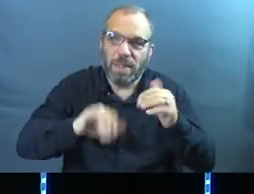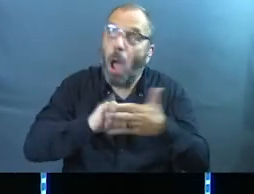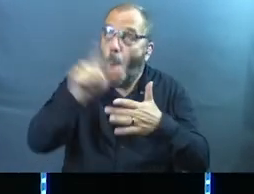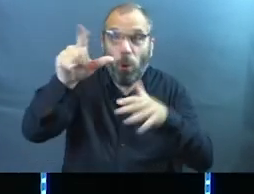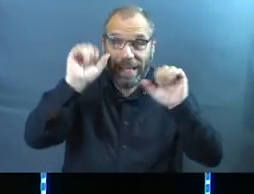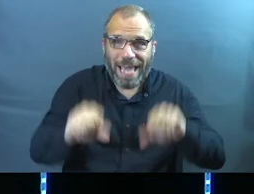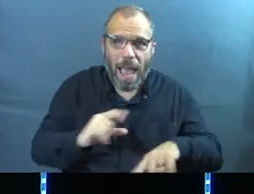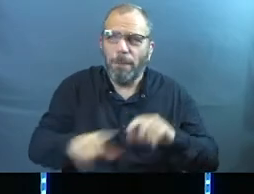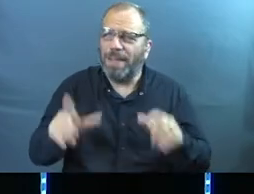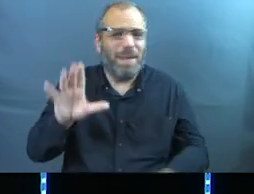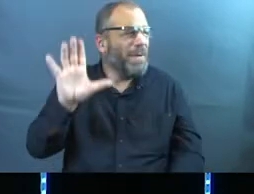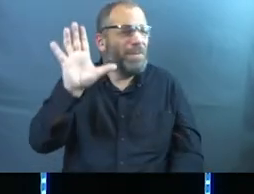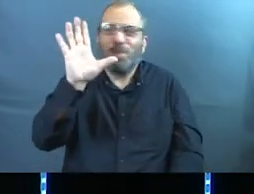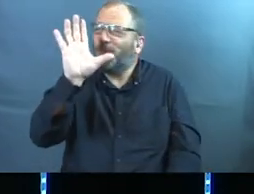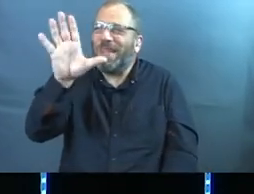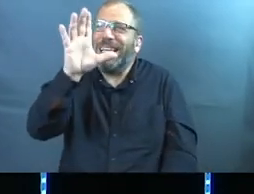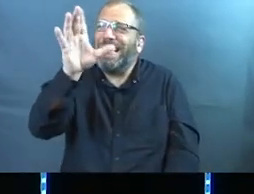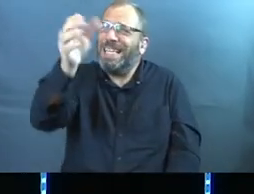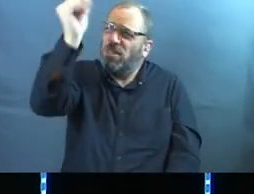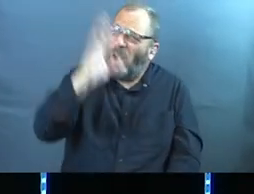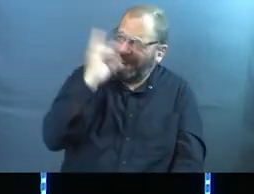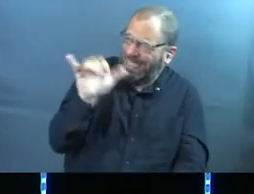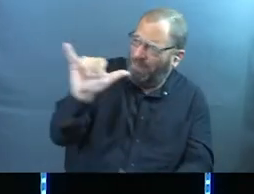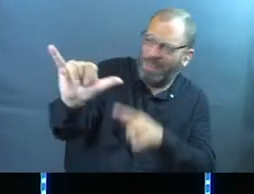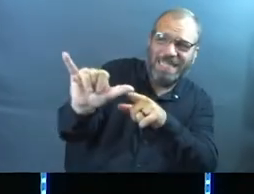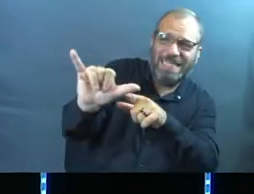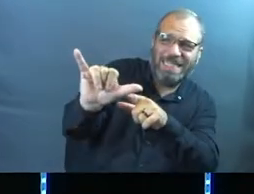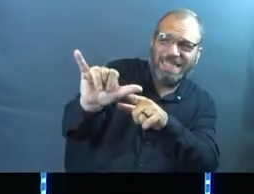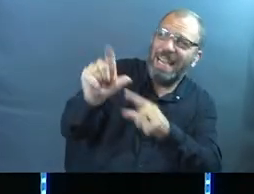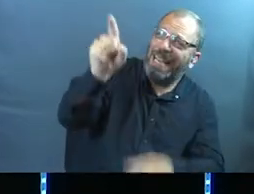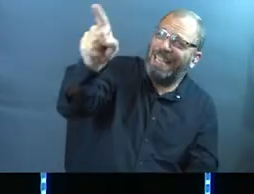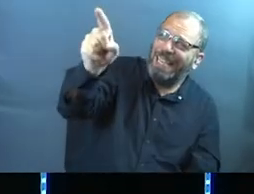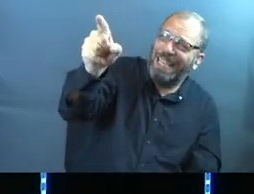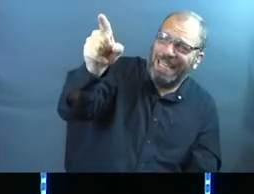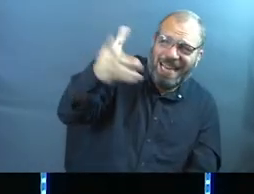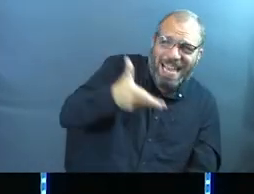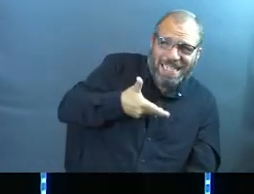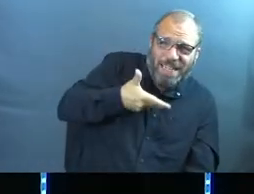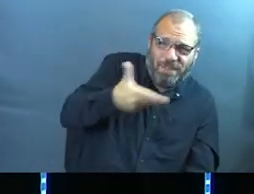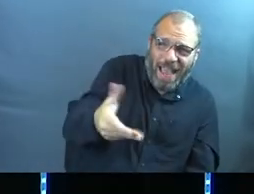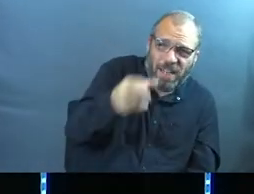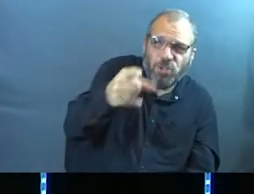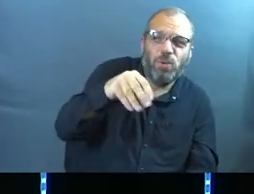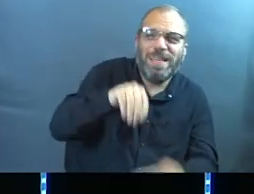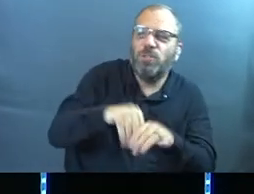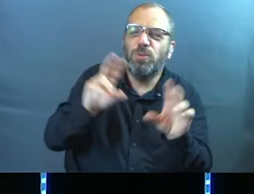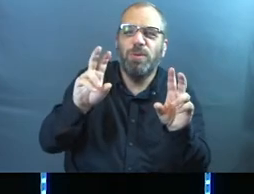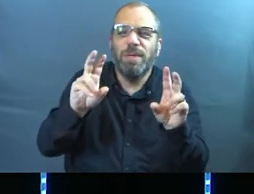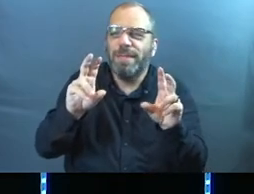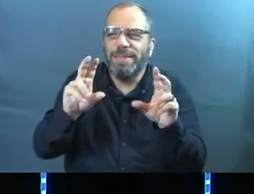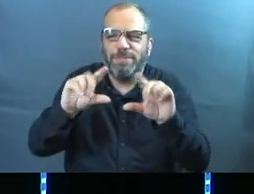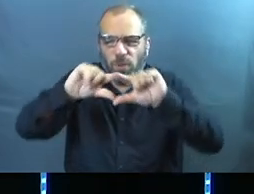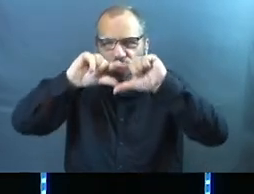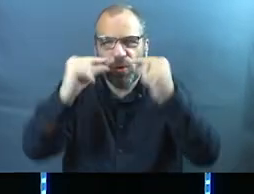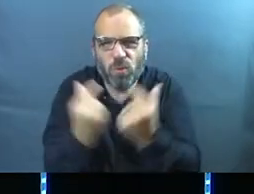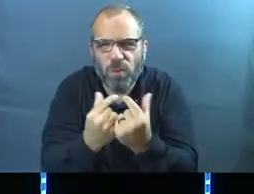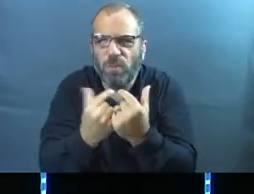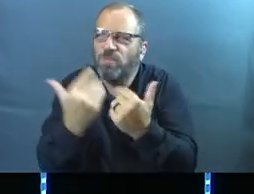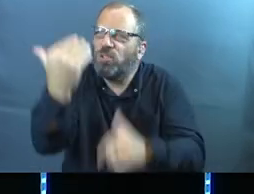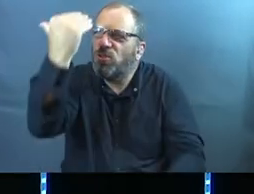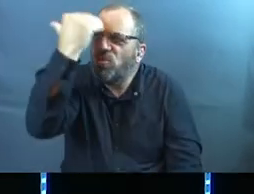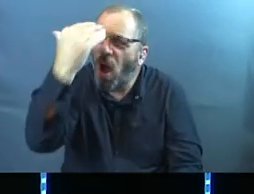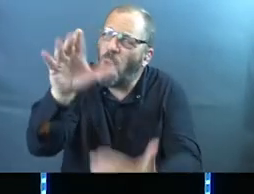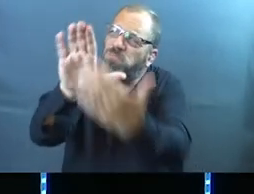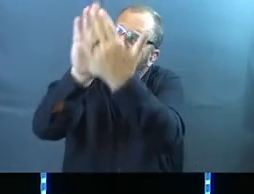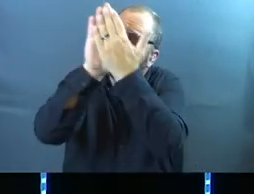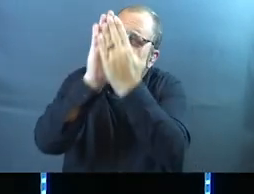capable. He's just so much. He's the infinite God. And he's invited you into the dance. He's invited you to know him, and he